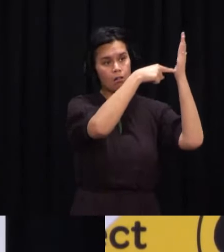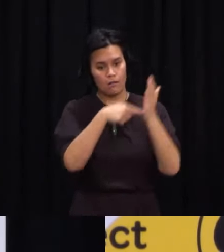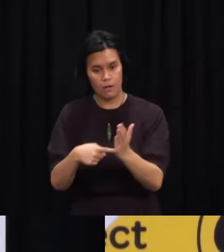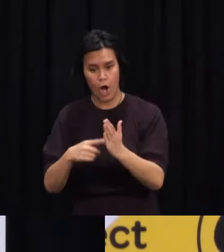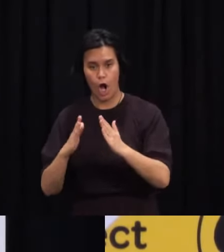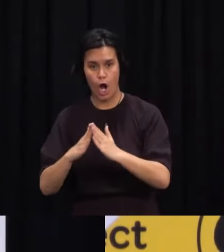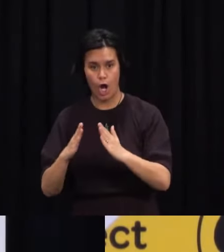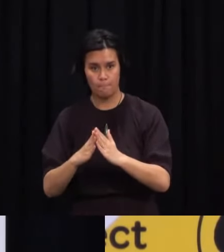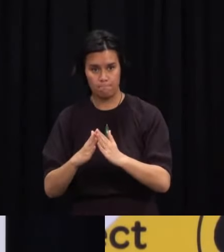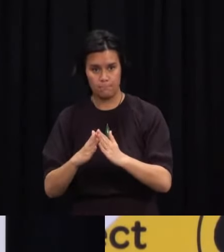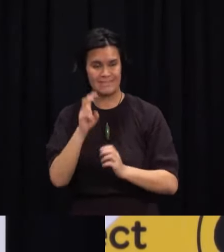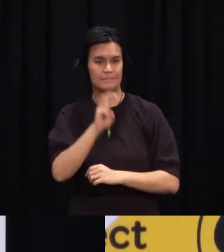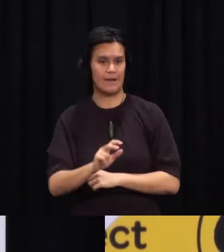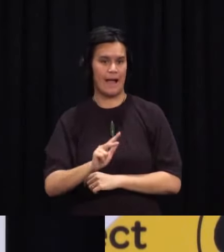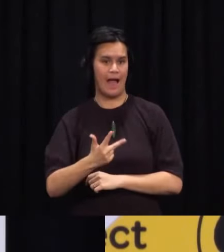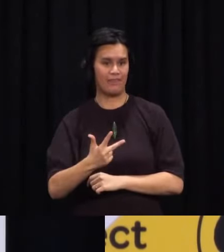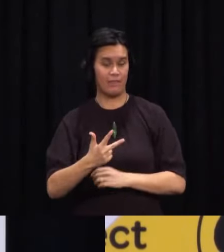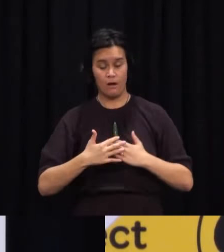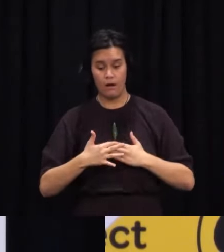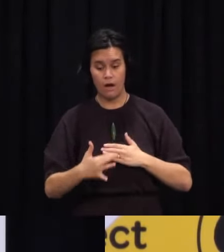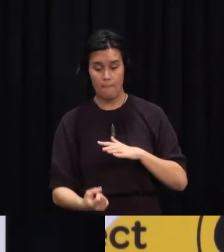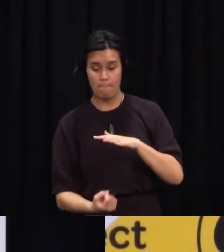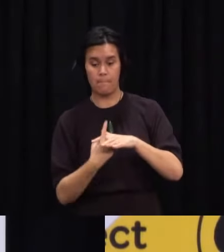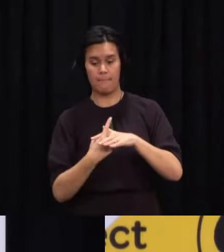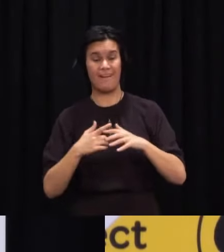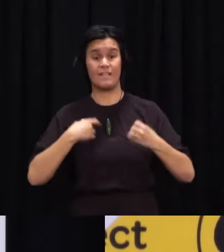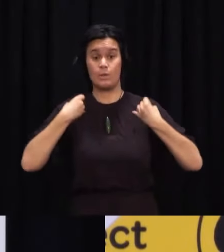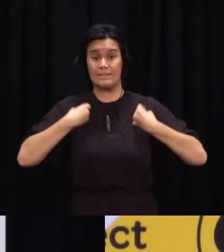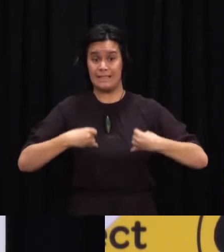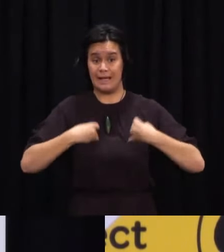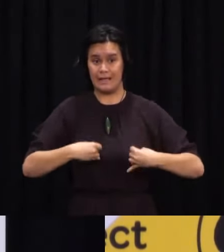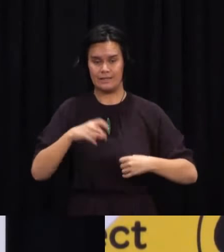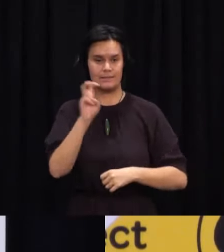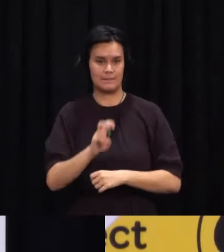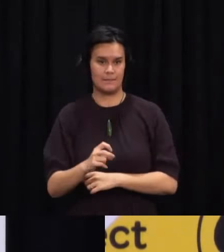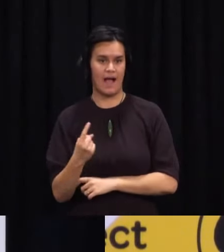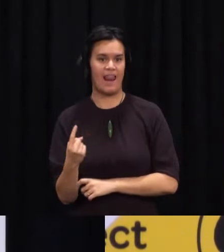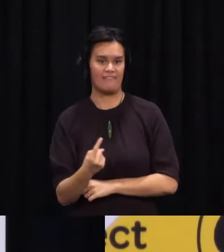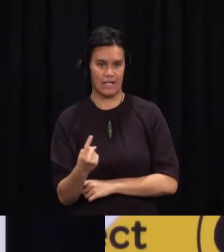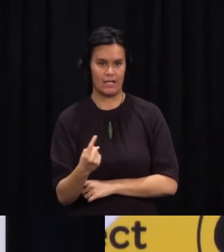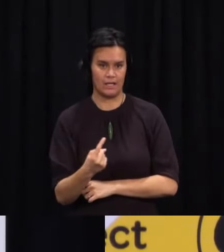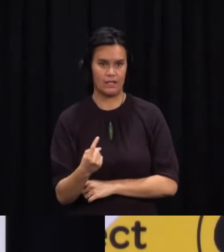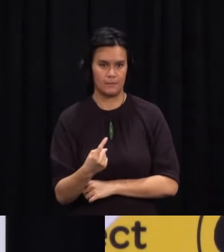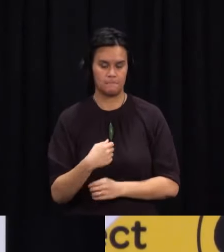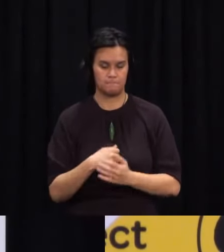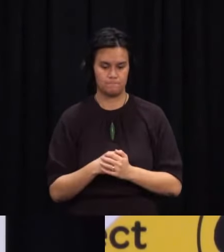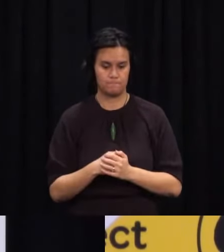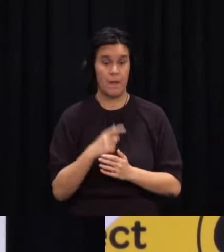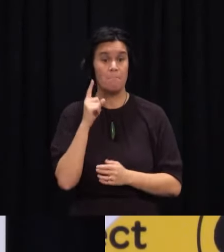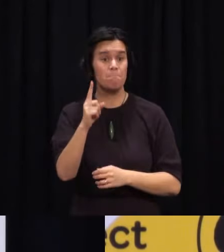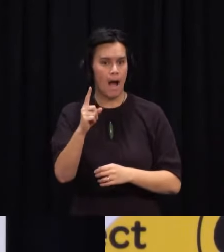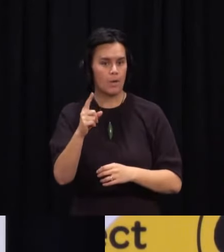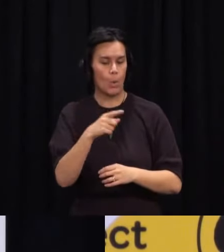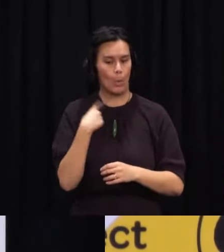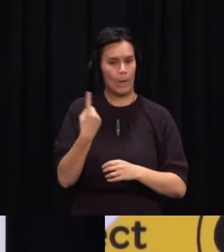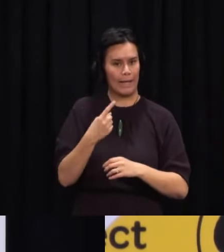11th, and so two days prior to that. However, but we've set it from the 8th because that's when the